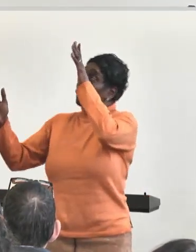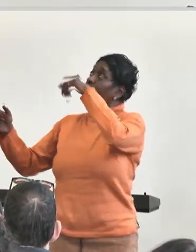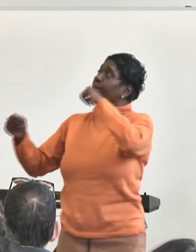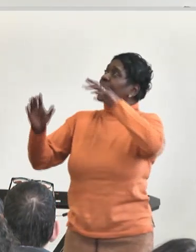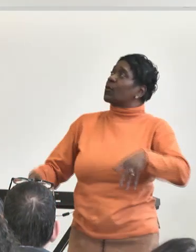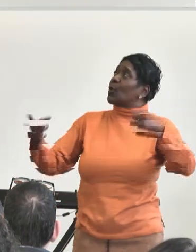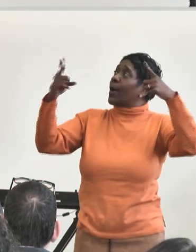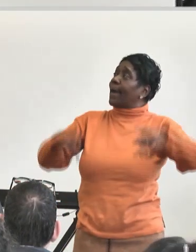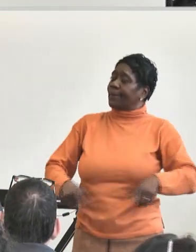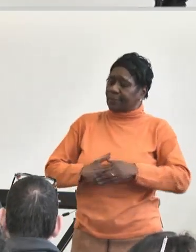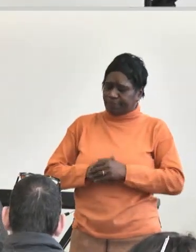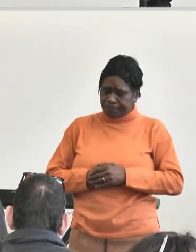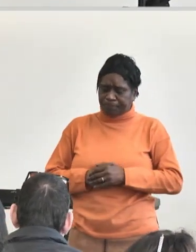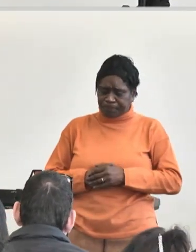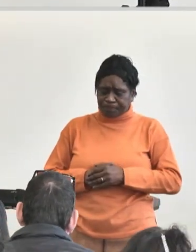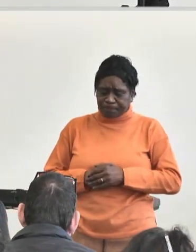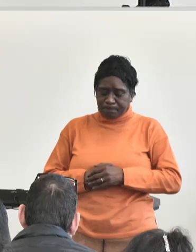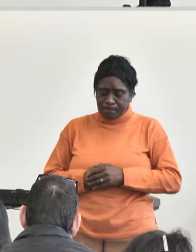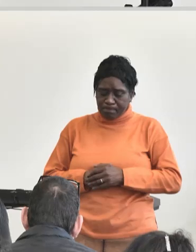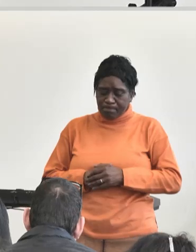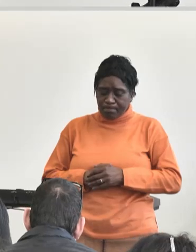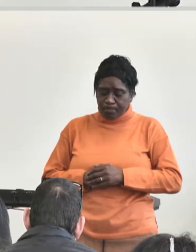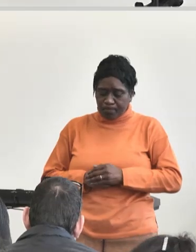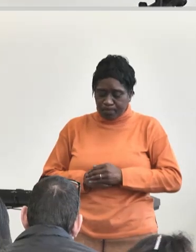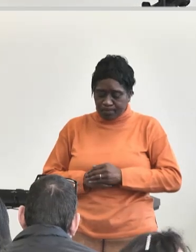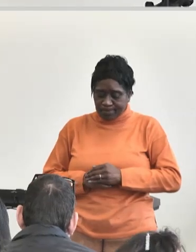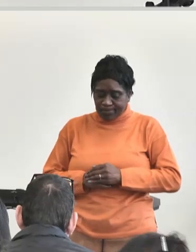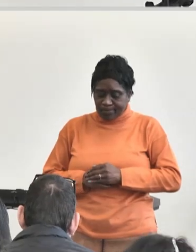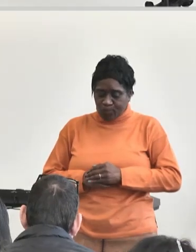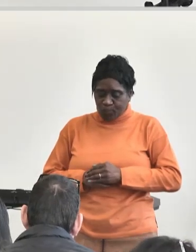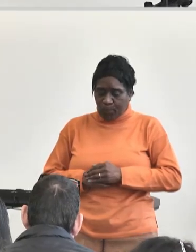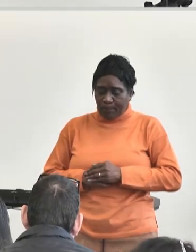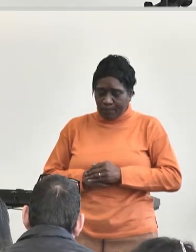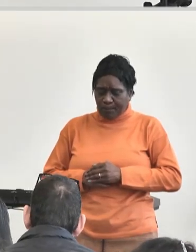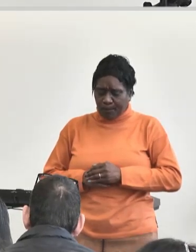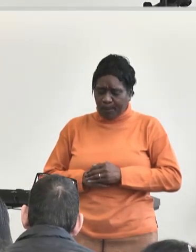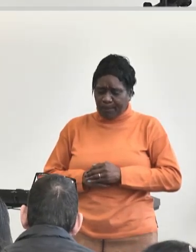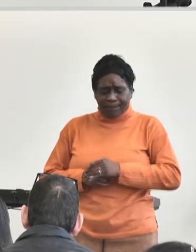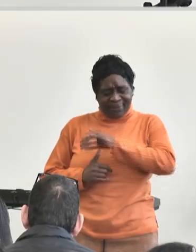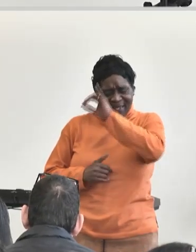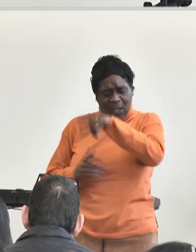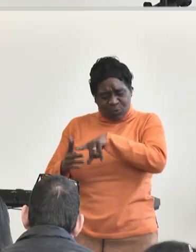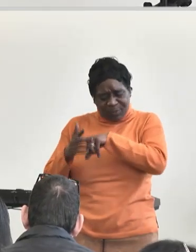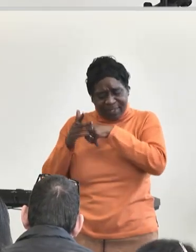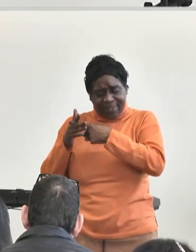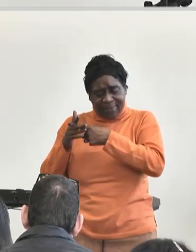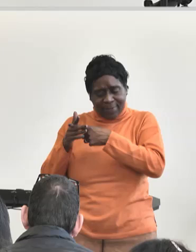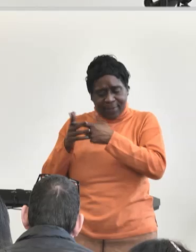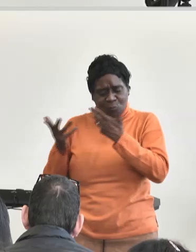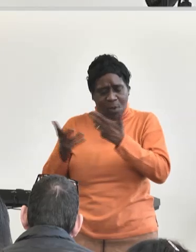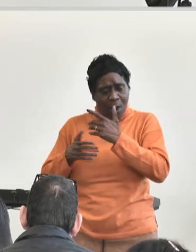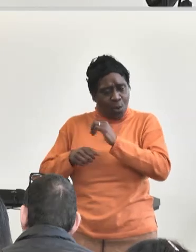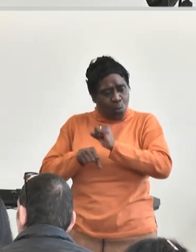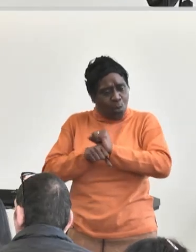took place. Padre, un milagro tomó lugar. And it just was the beginning of work. Solo fue el